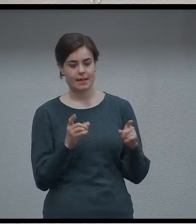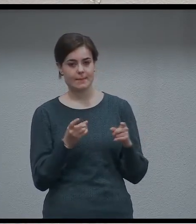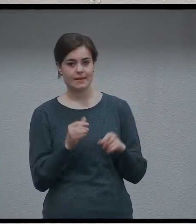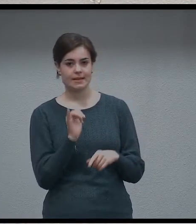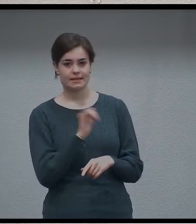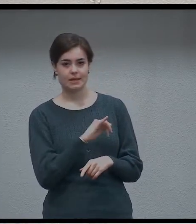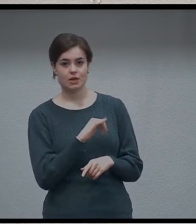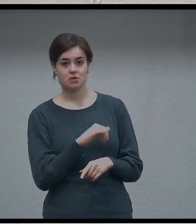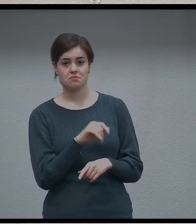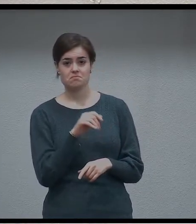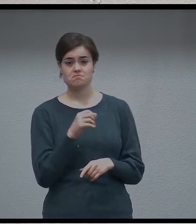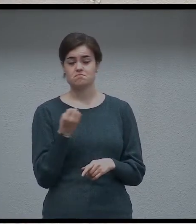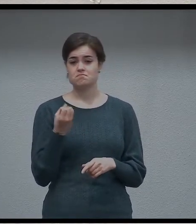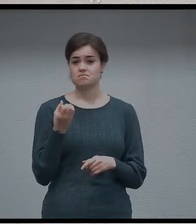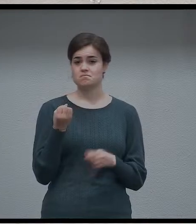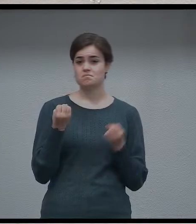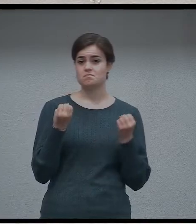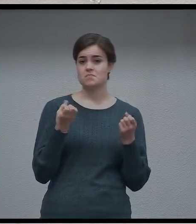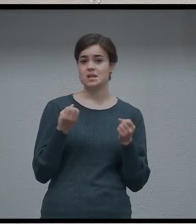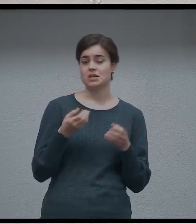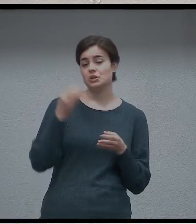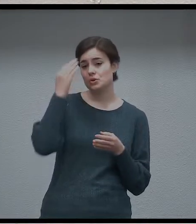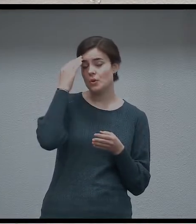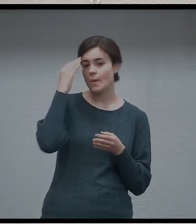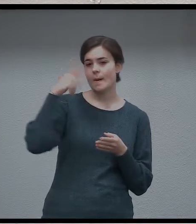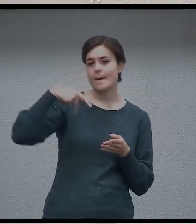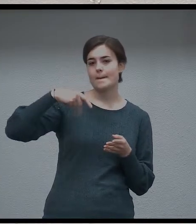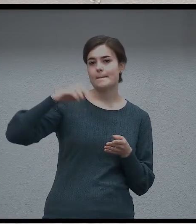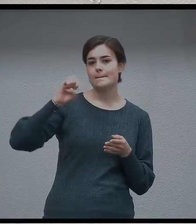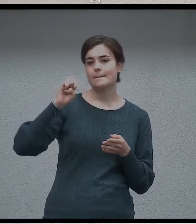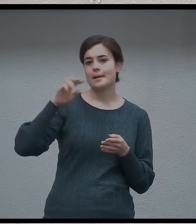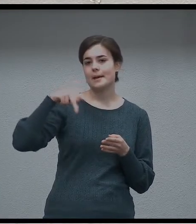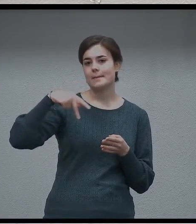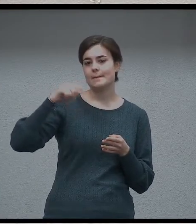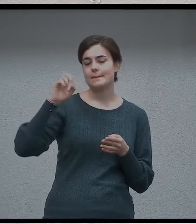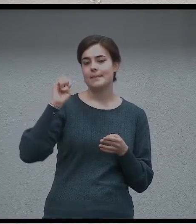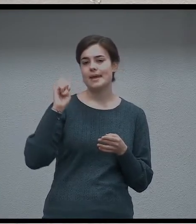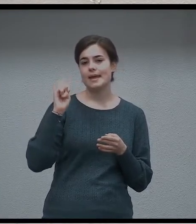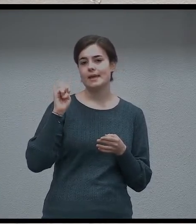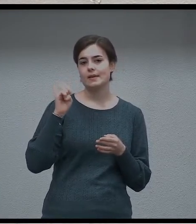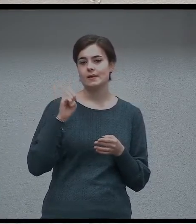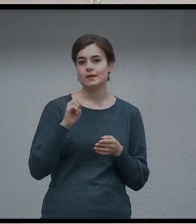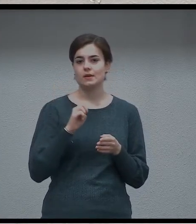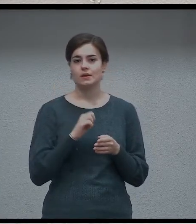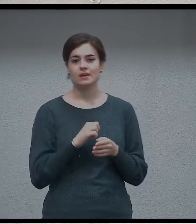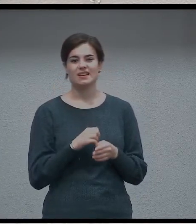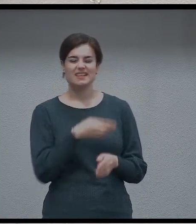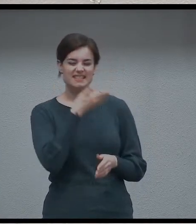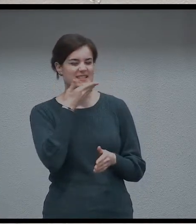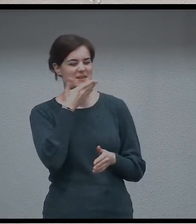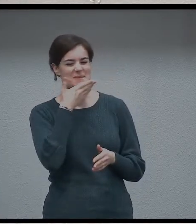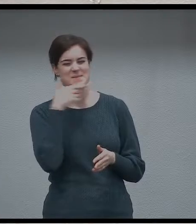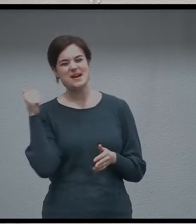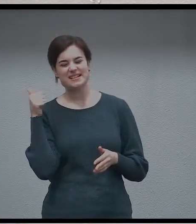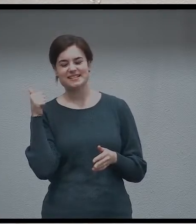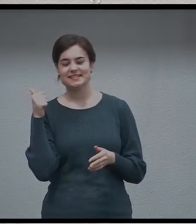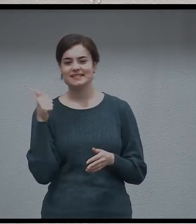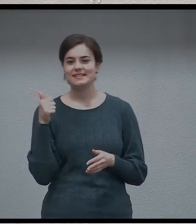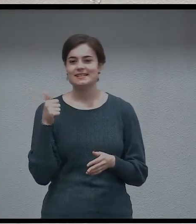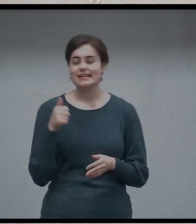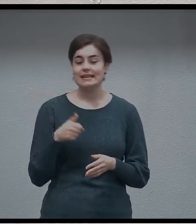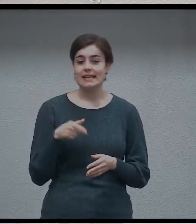Mexico City. Princeton works side by side with Pepe, and Pepe is the best. And he is